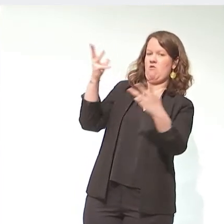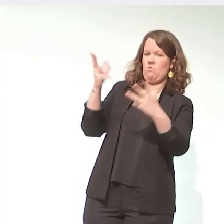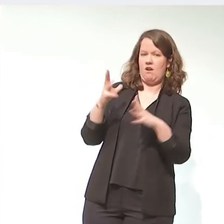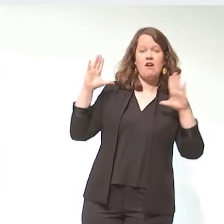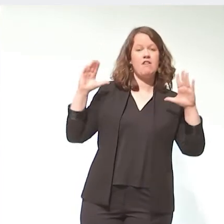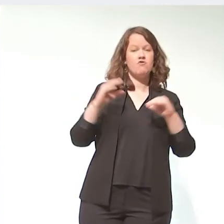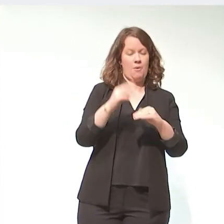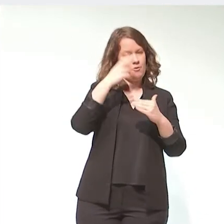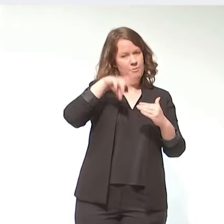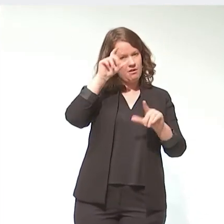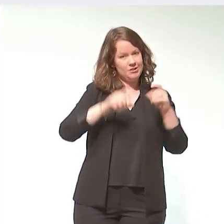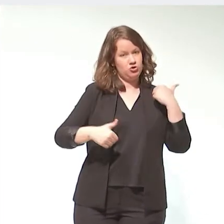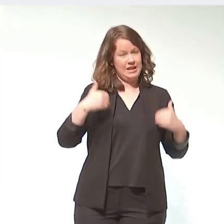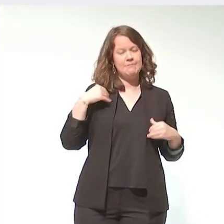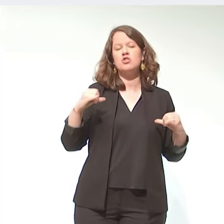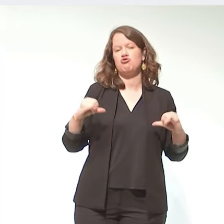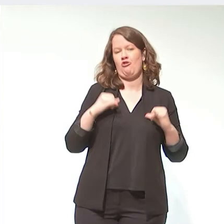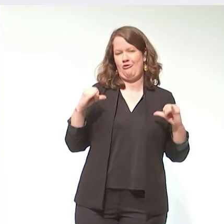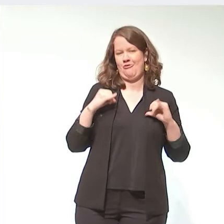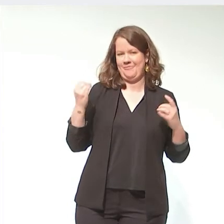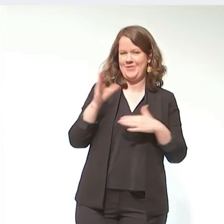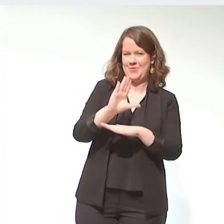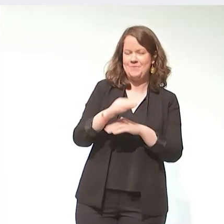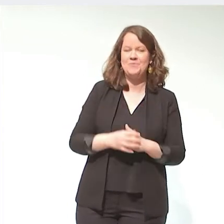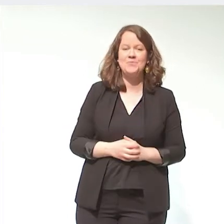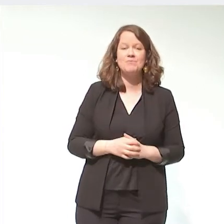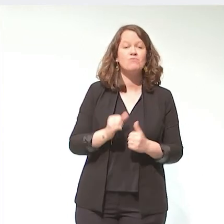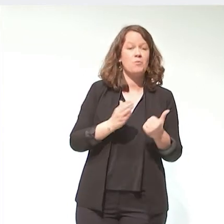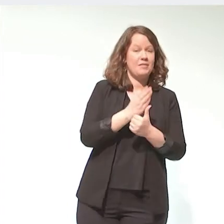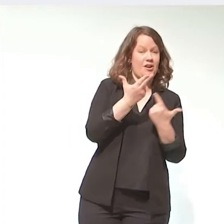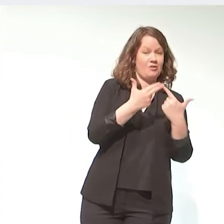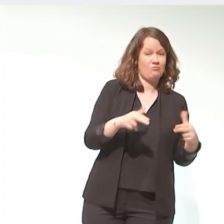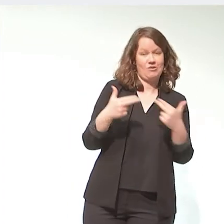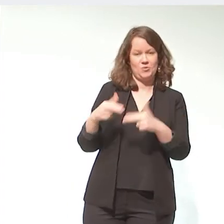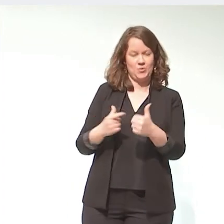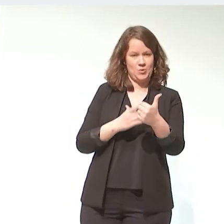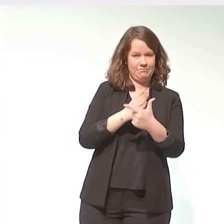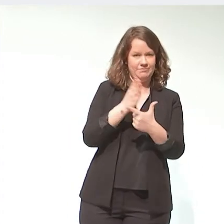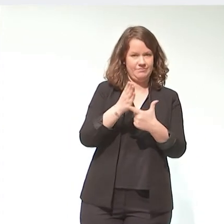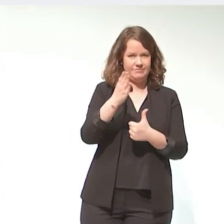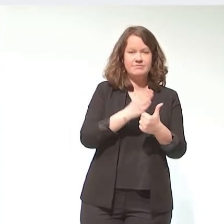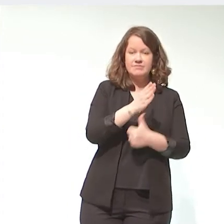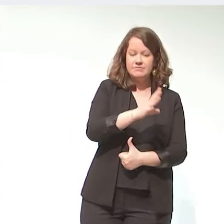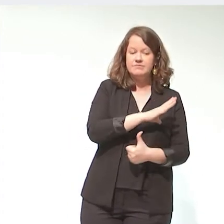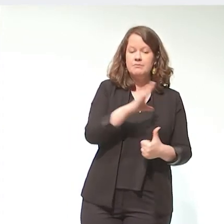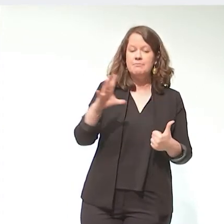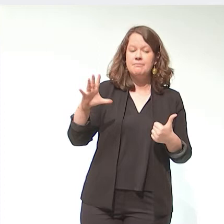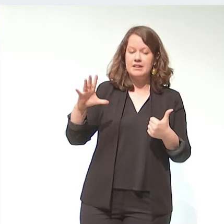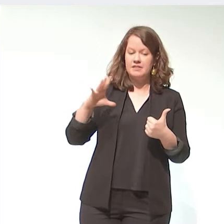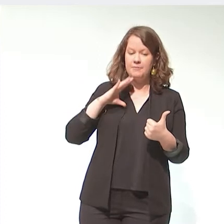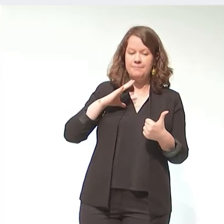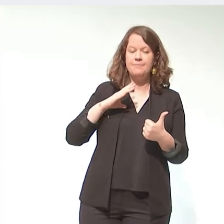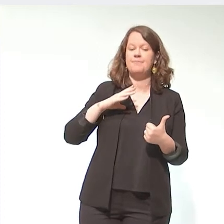Youth Committee of the European Disability Forum in Italy. So let's start with Marta